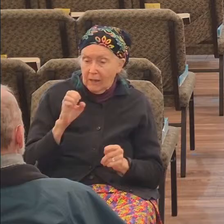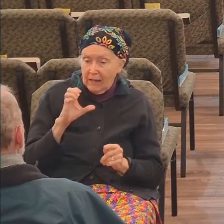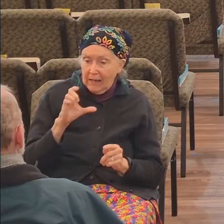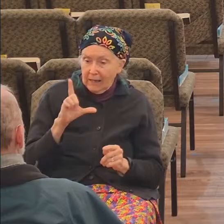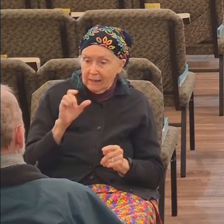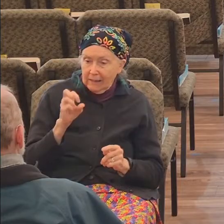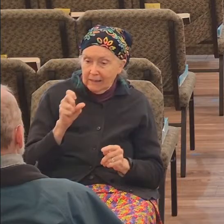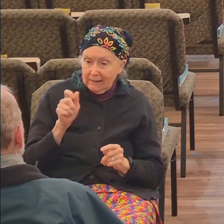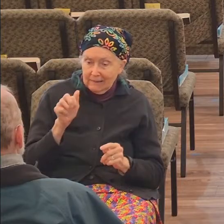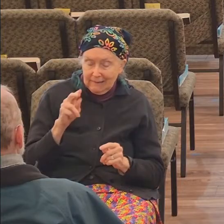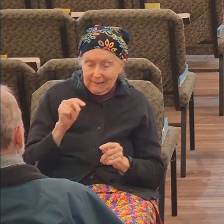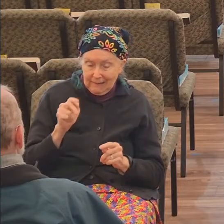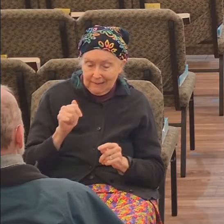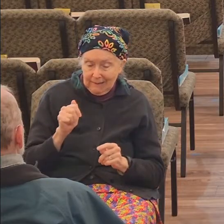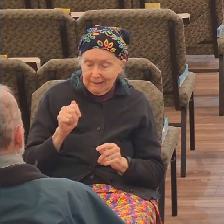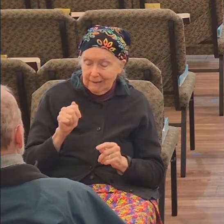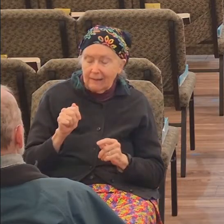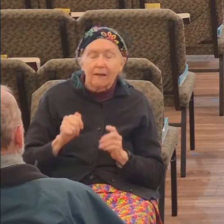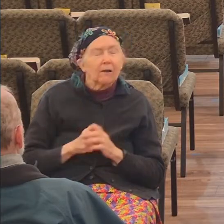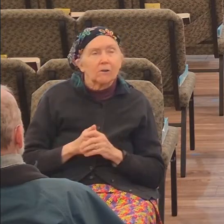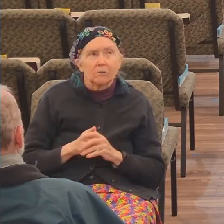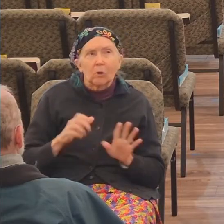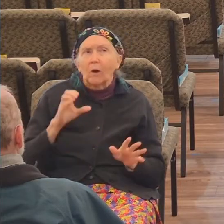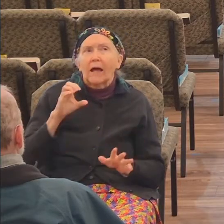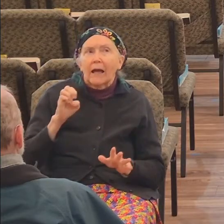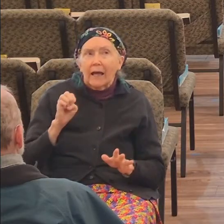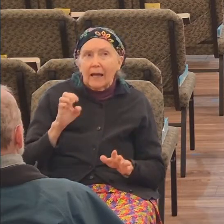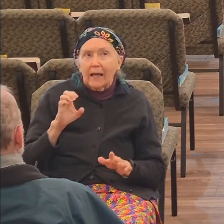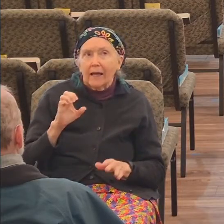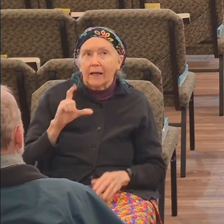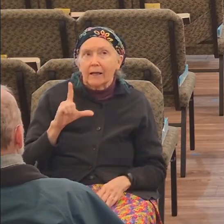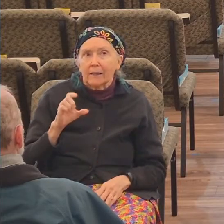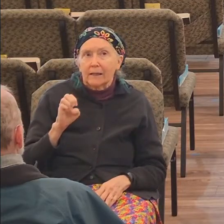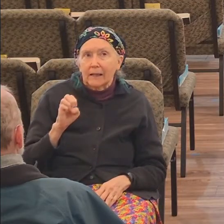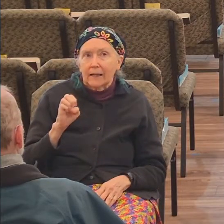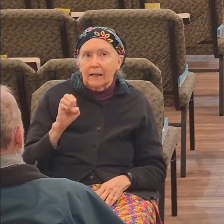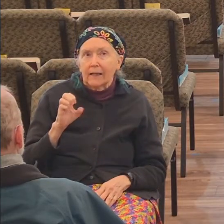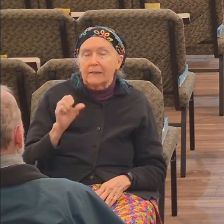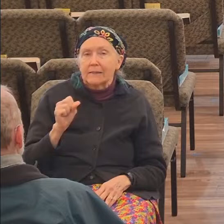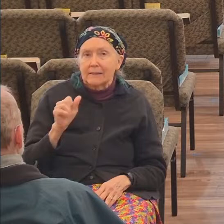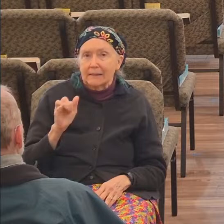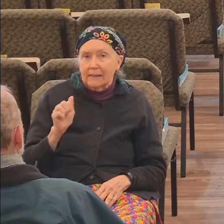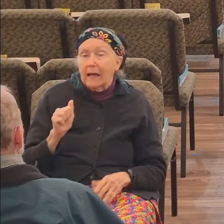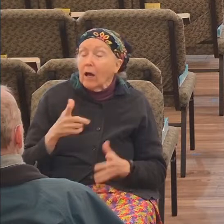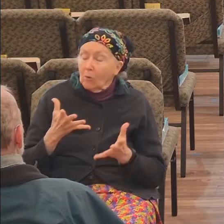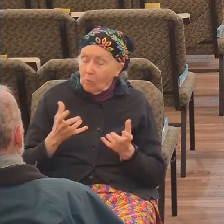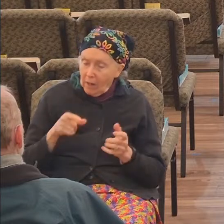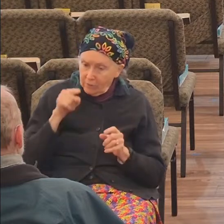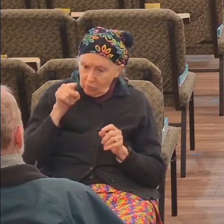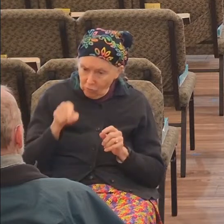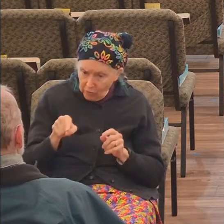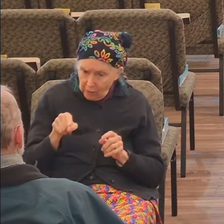people. He wants them, okay, this group of Christians, to see themselves as what?